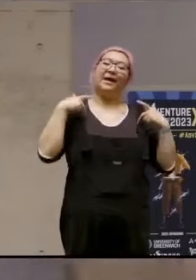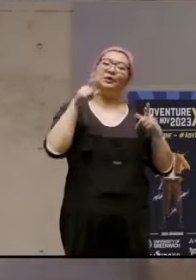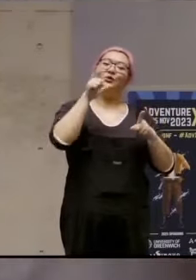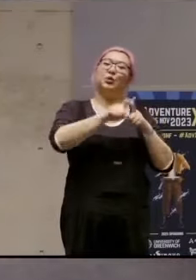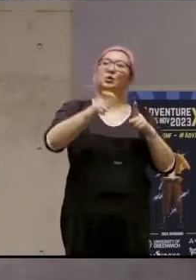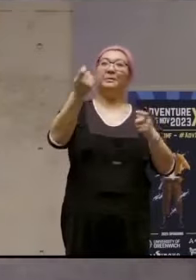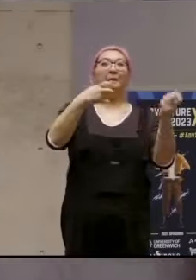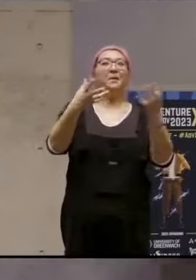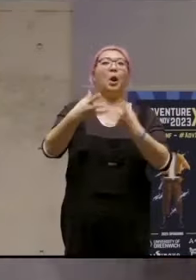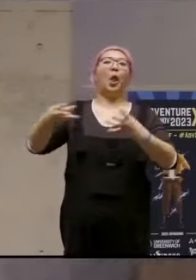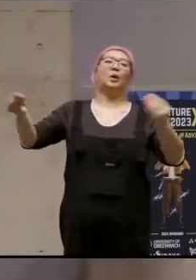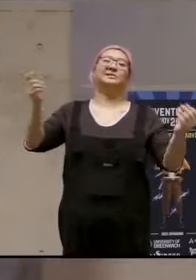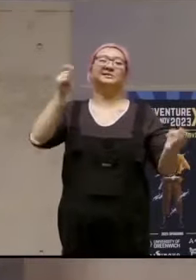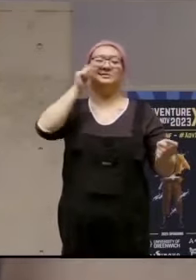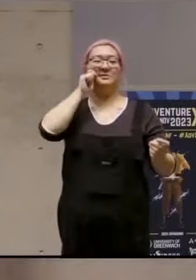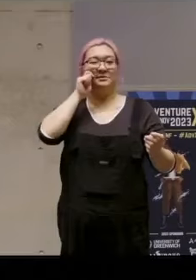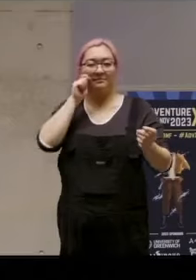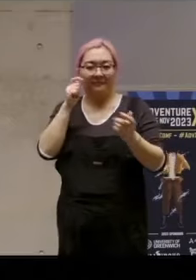2D animated characters.